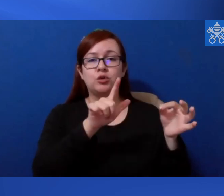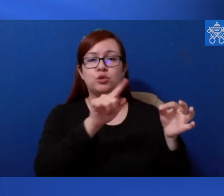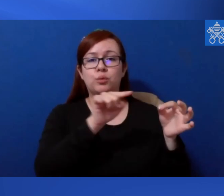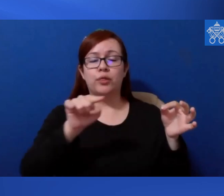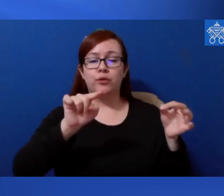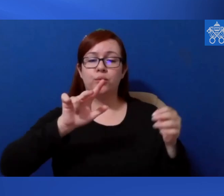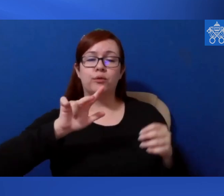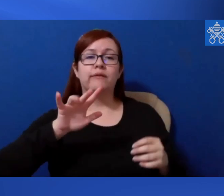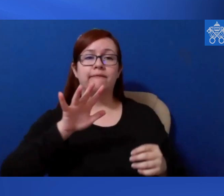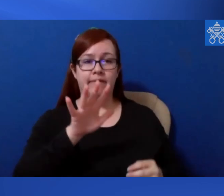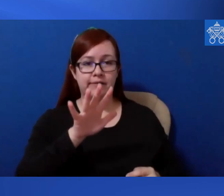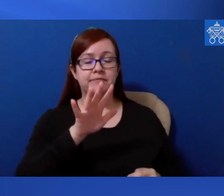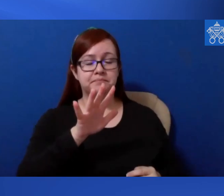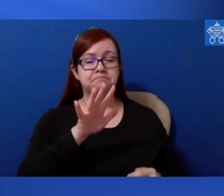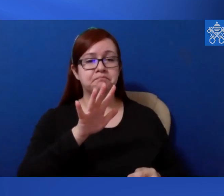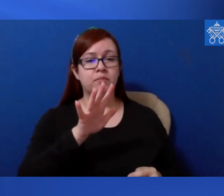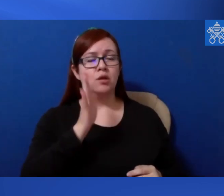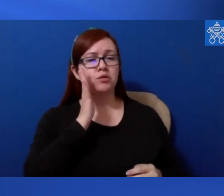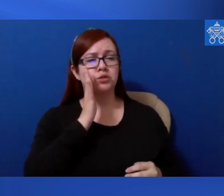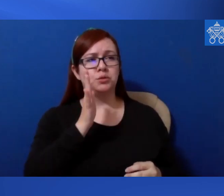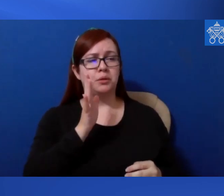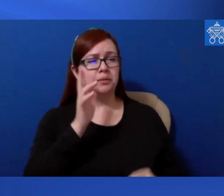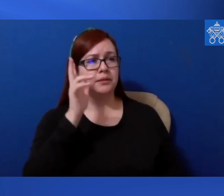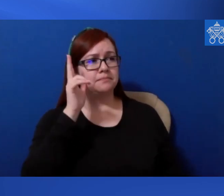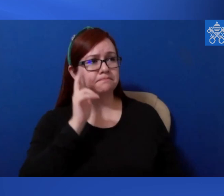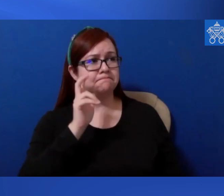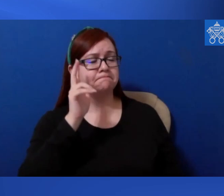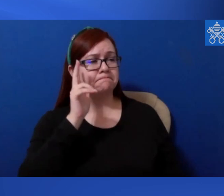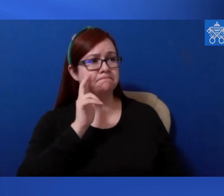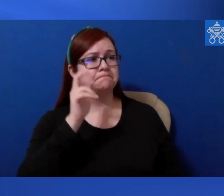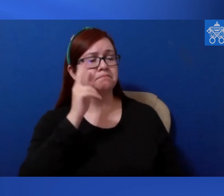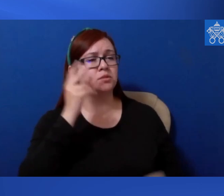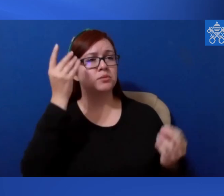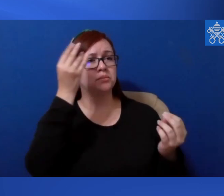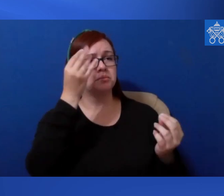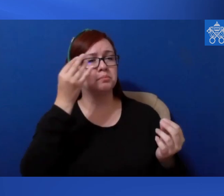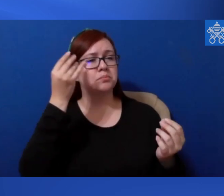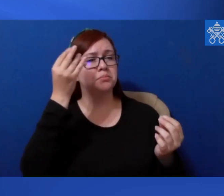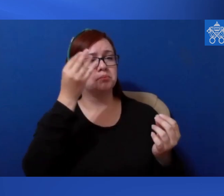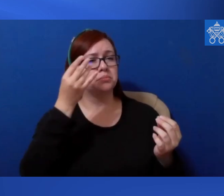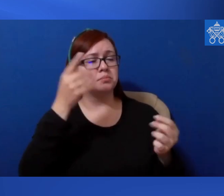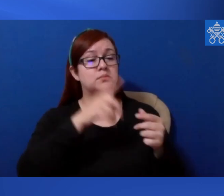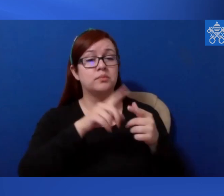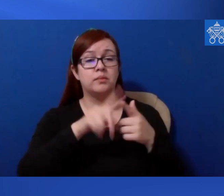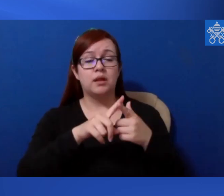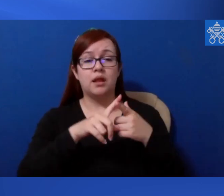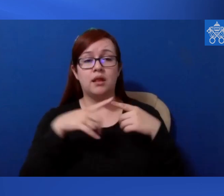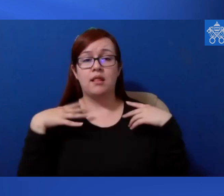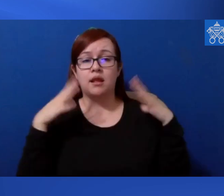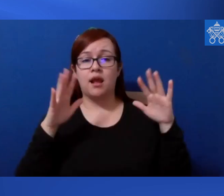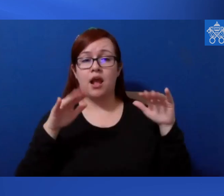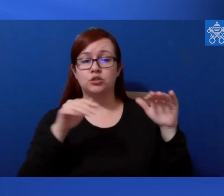35. So we will be hearing from him on today's Gospel and reflections on that, followed by the recitation of